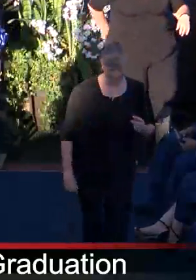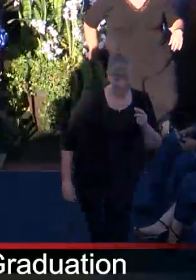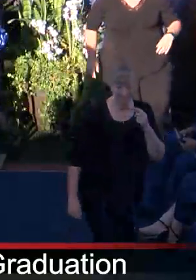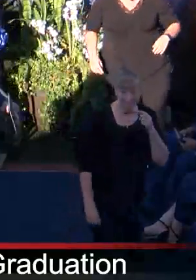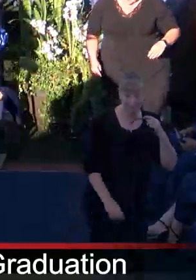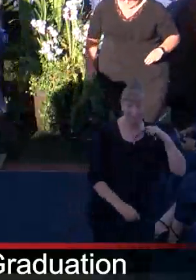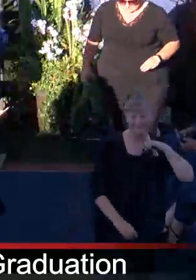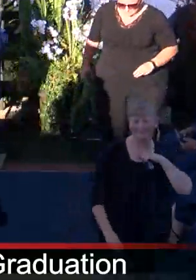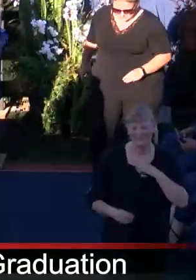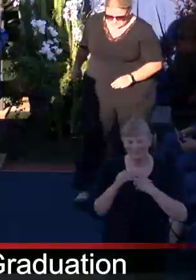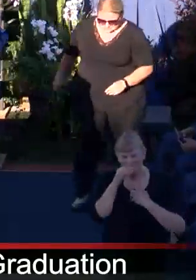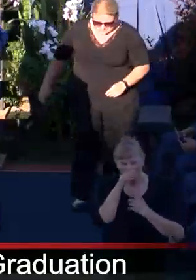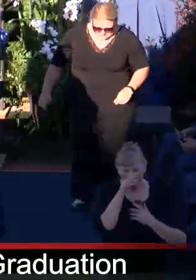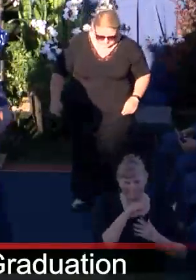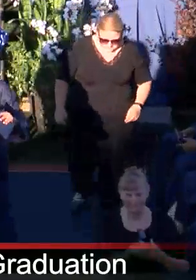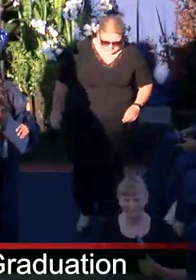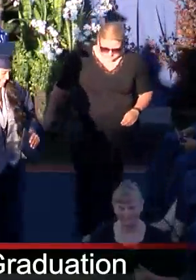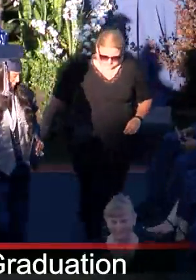Joel Mendoza.